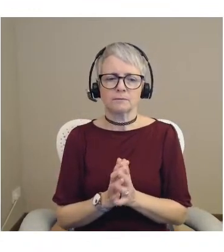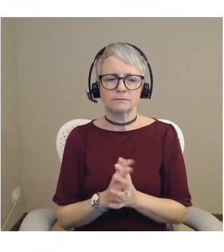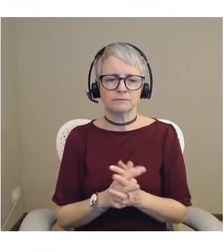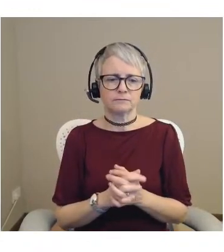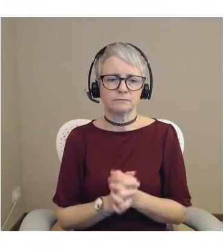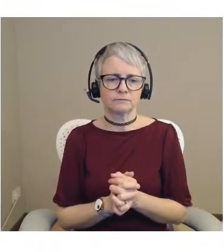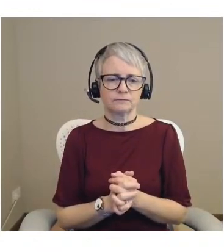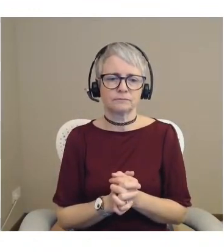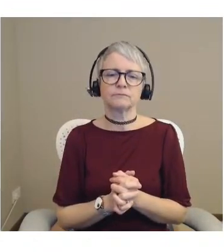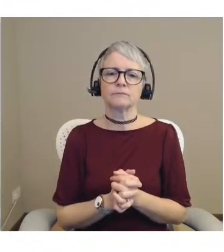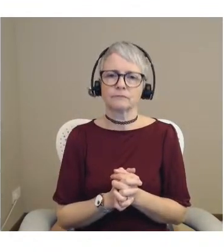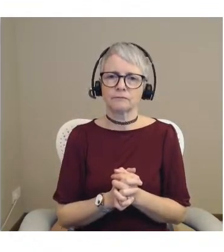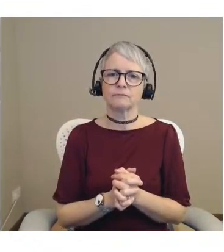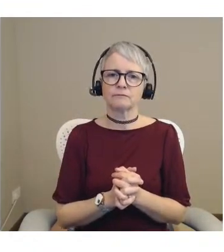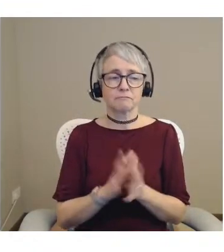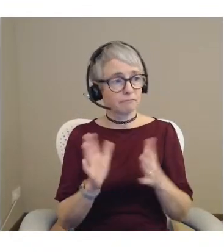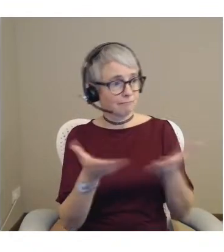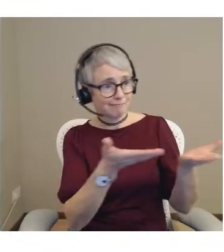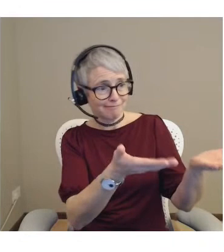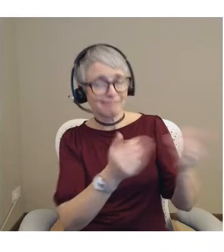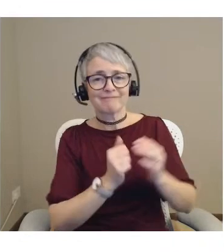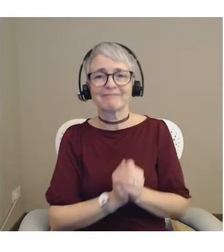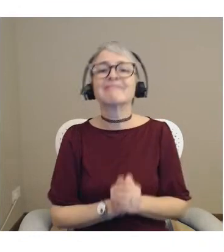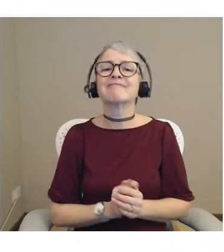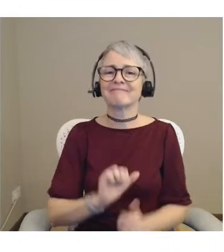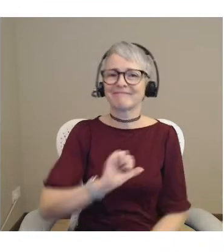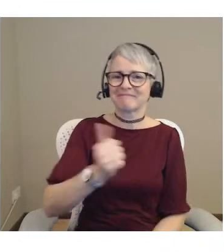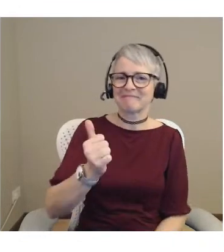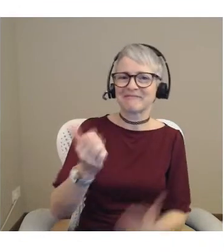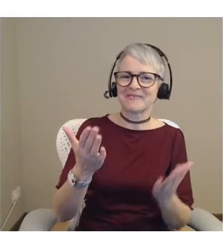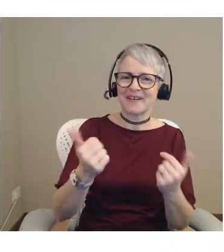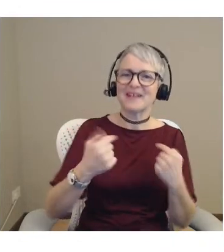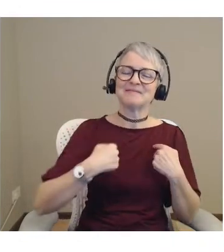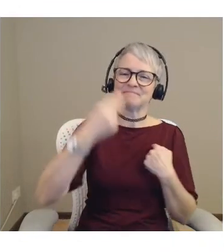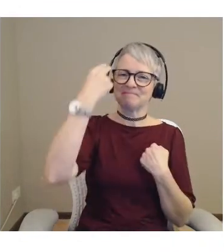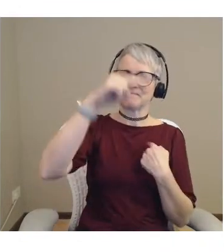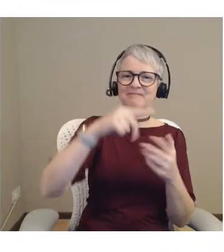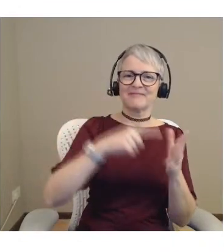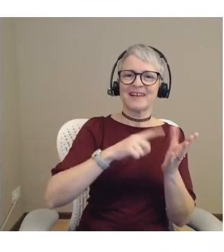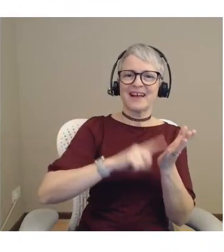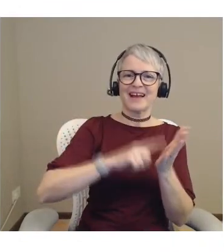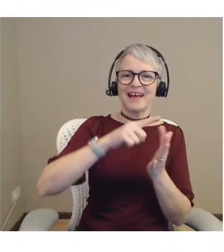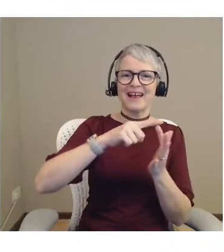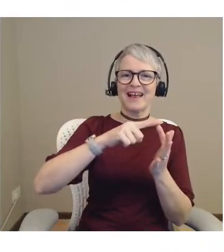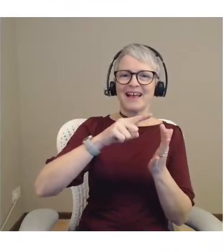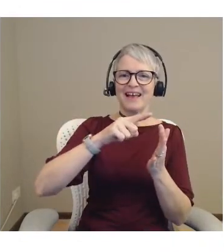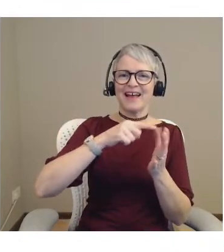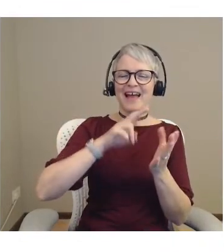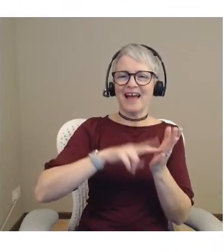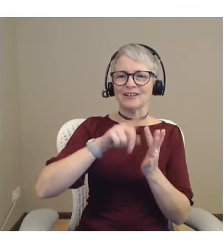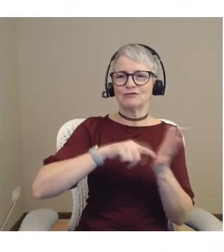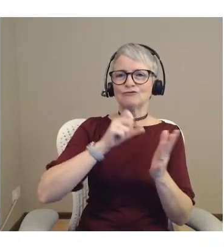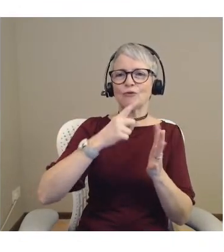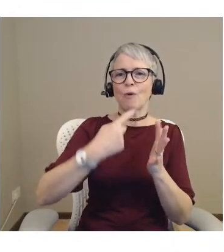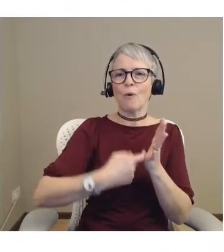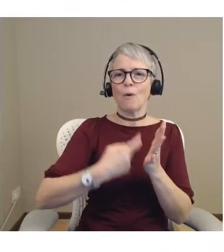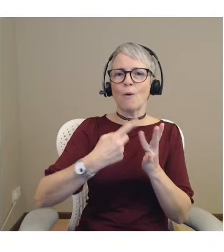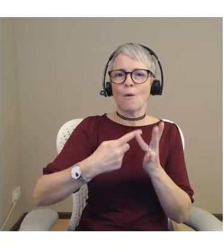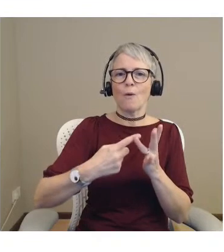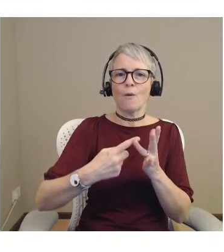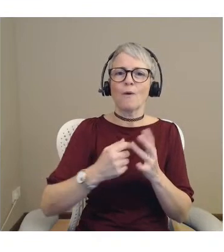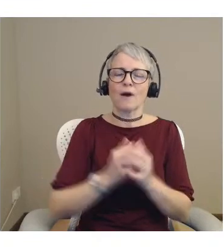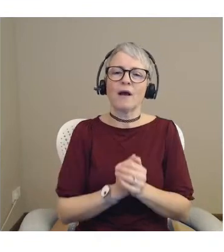to you guys. Welcome, everyone. My name is Alejandro Moledo, and I work as head of policy in the